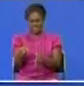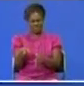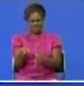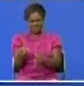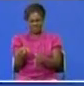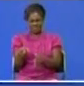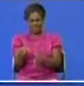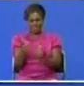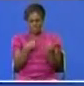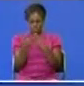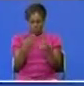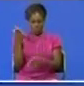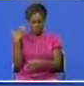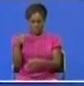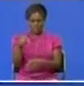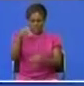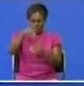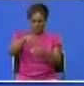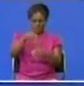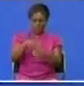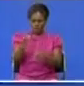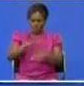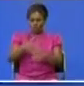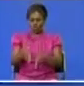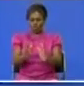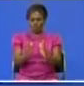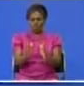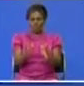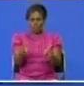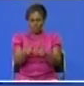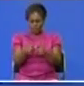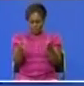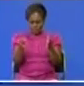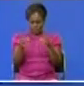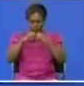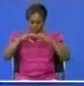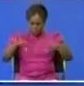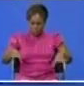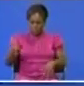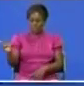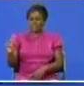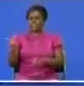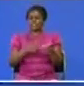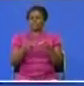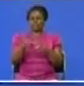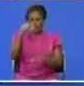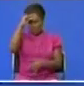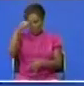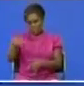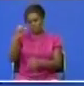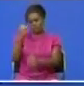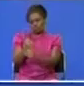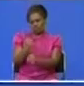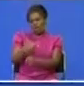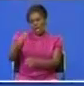the dispute about who's supposed to invest into it, we have resolved with the Ministry of Transport that the government will do it, and then